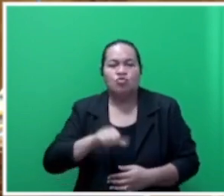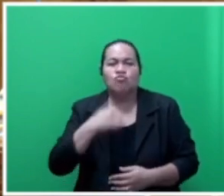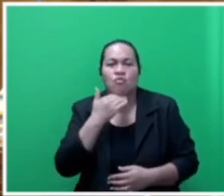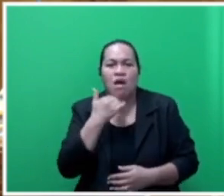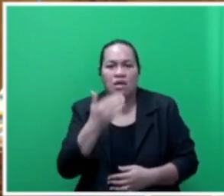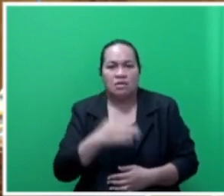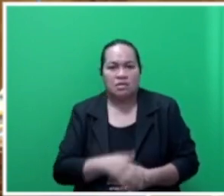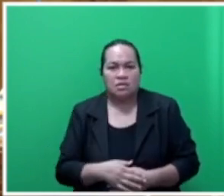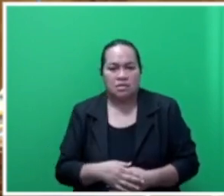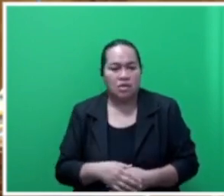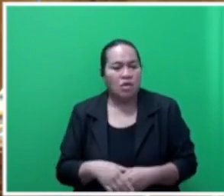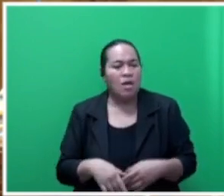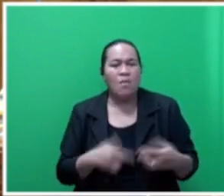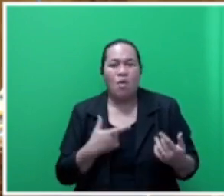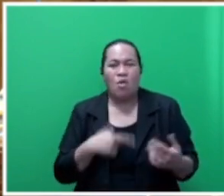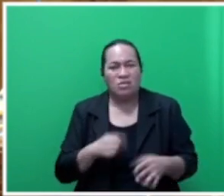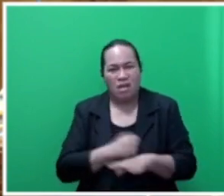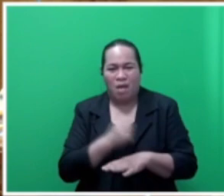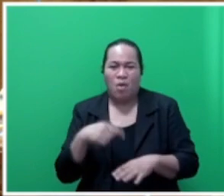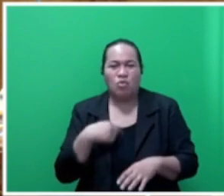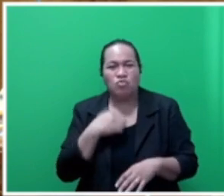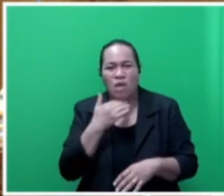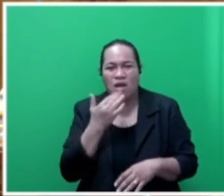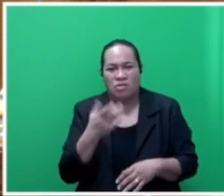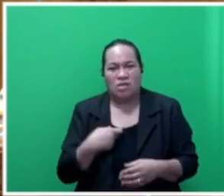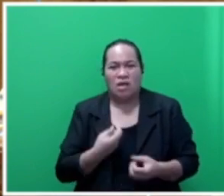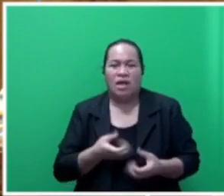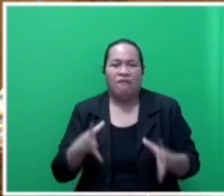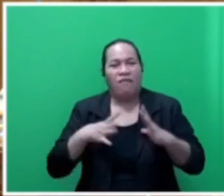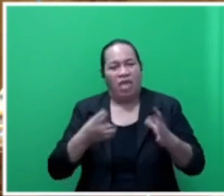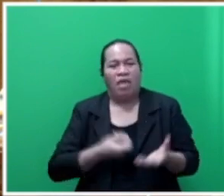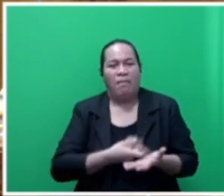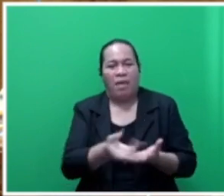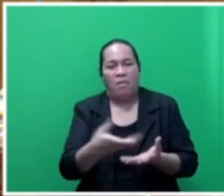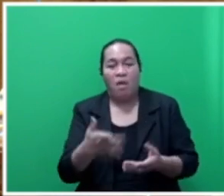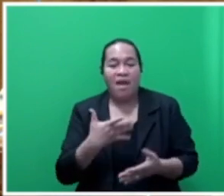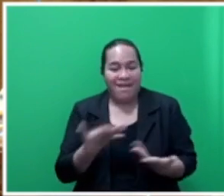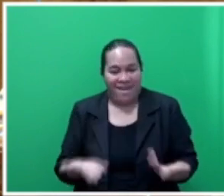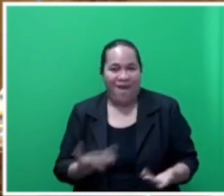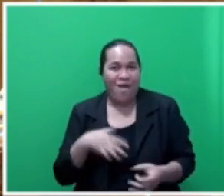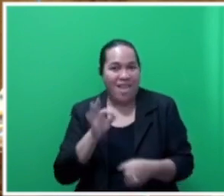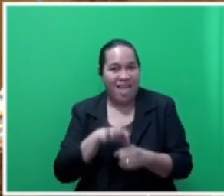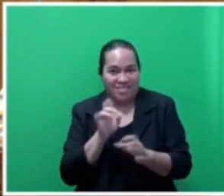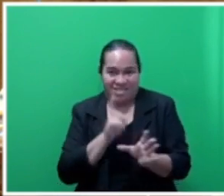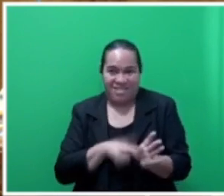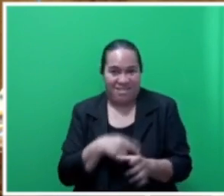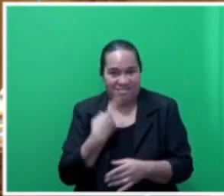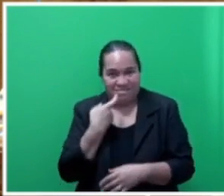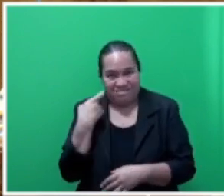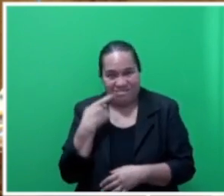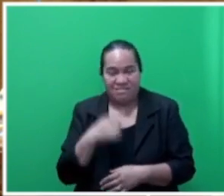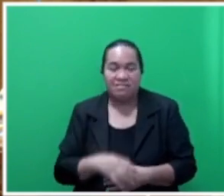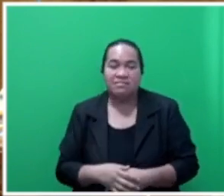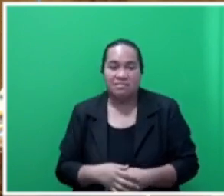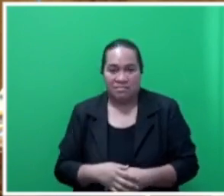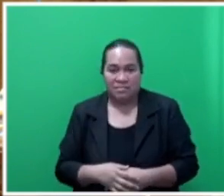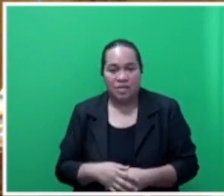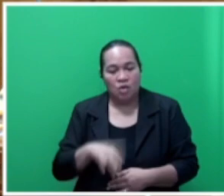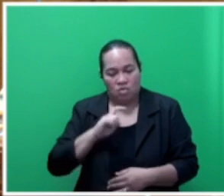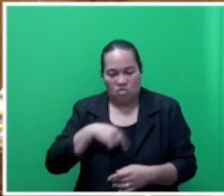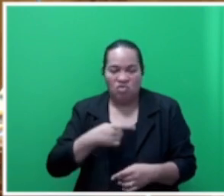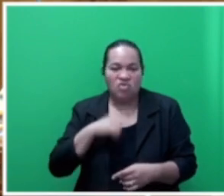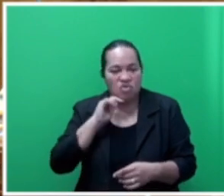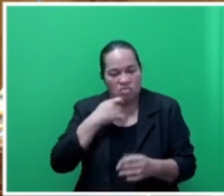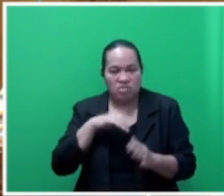Consumption support by handout and freebies, since we are in the election year. And we will continue on a